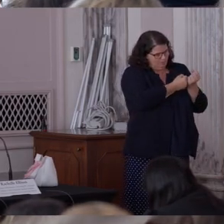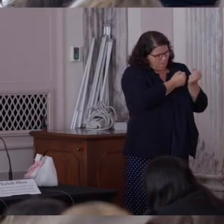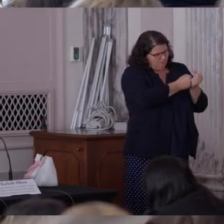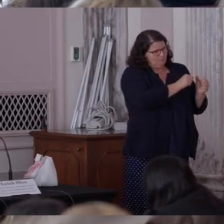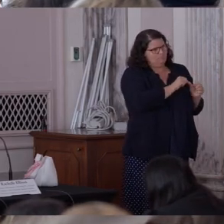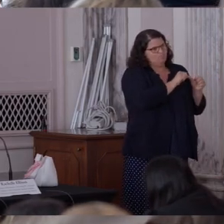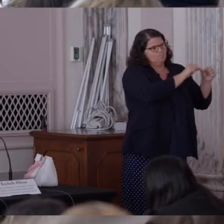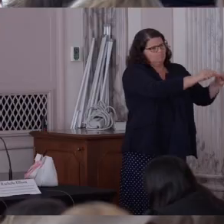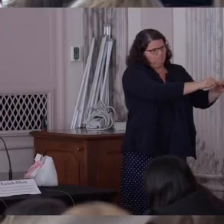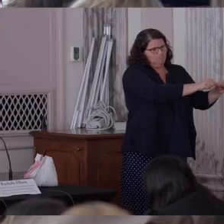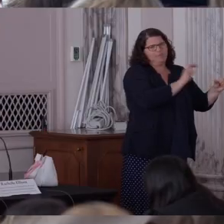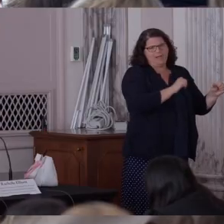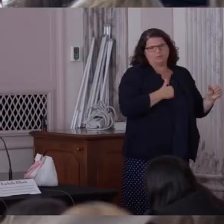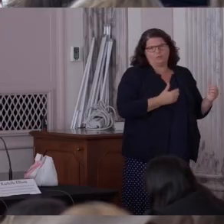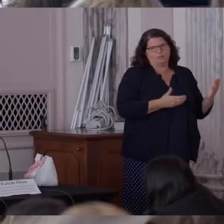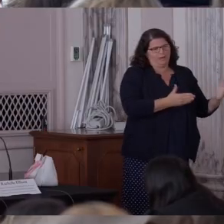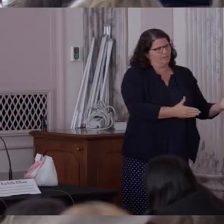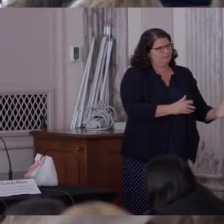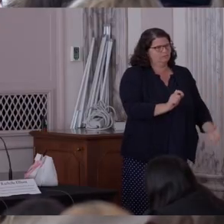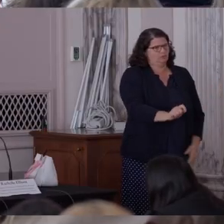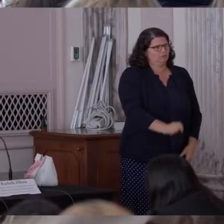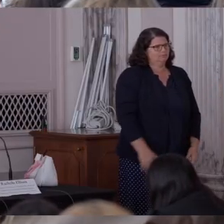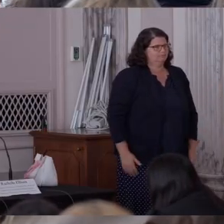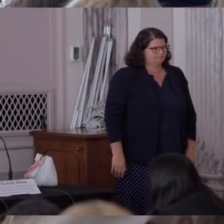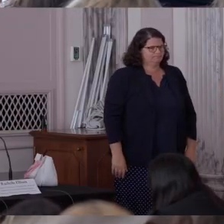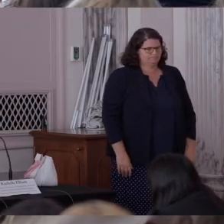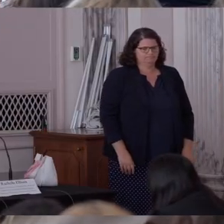works. Thank you.